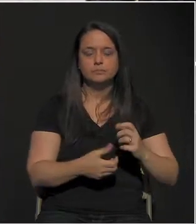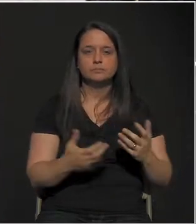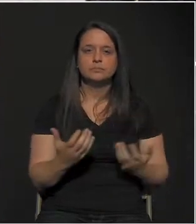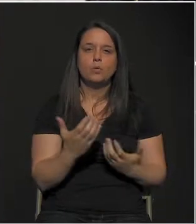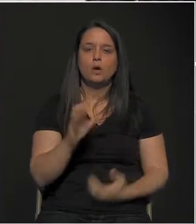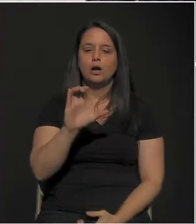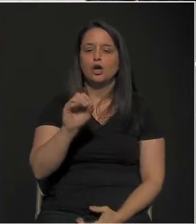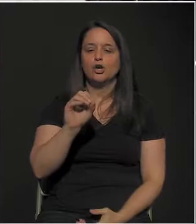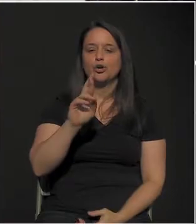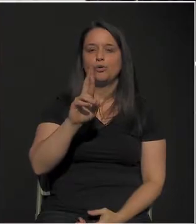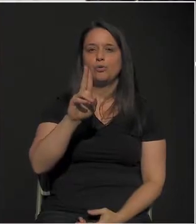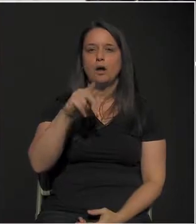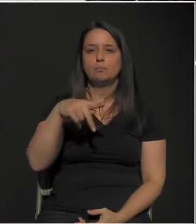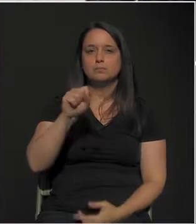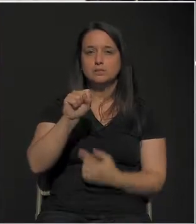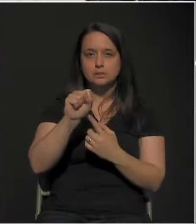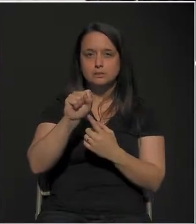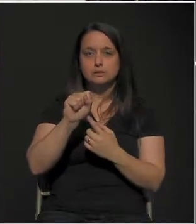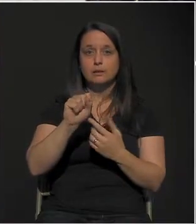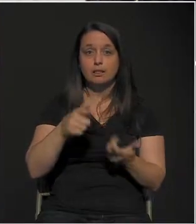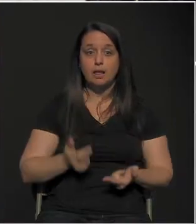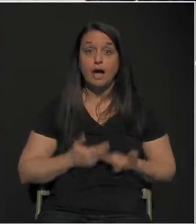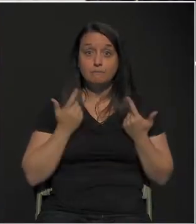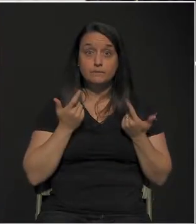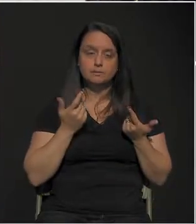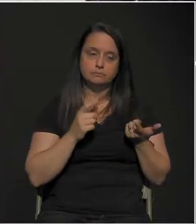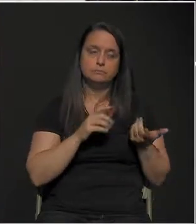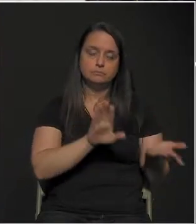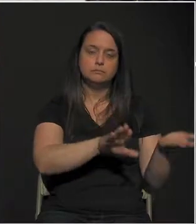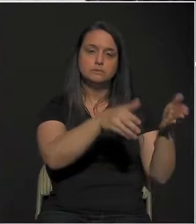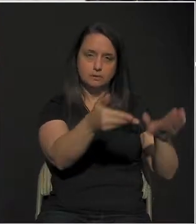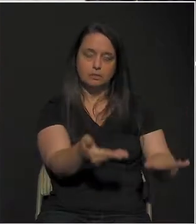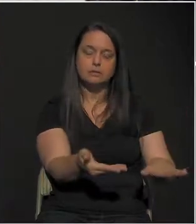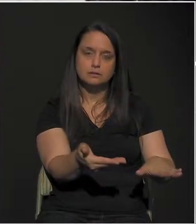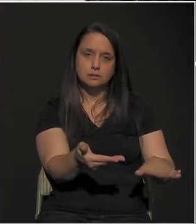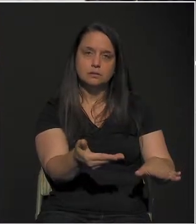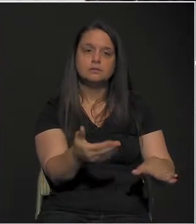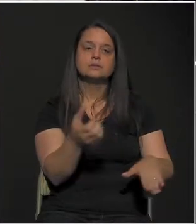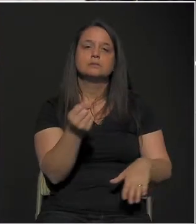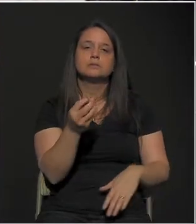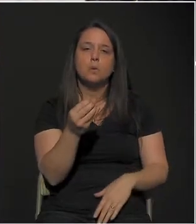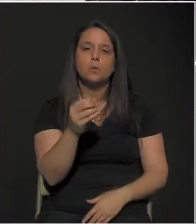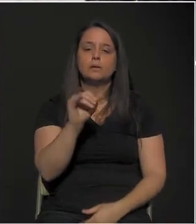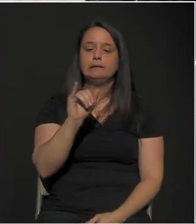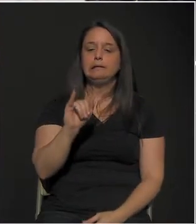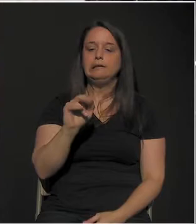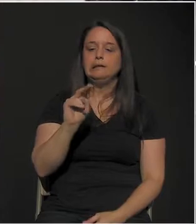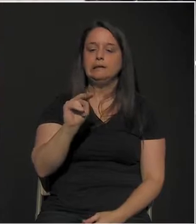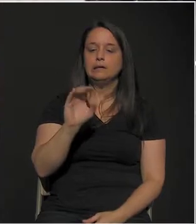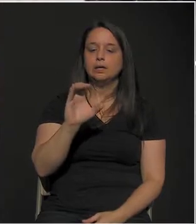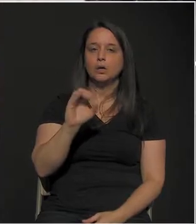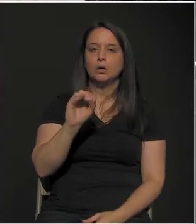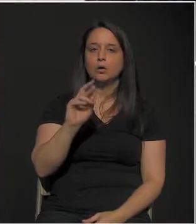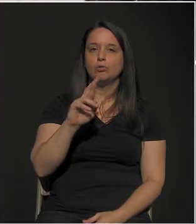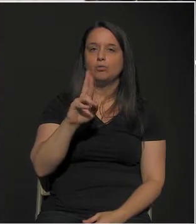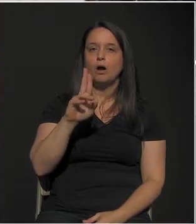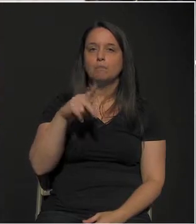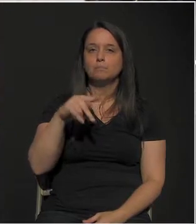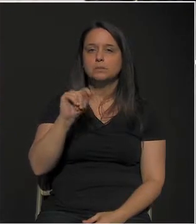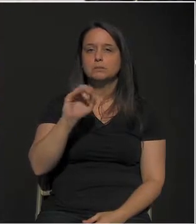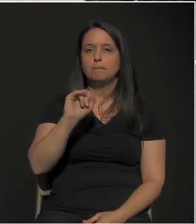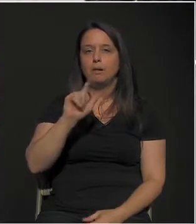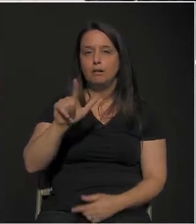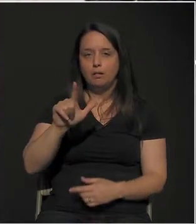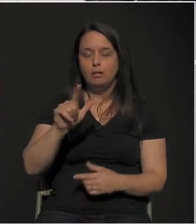corrupts life more than anything else? Death. So an incorruptible life is an immortal